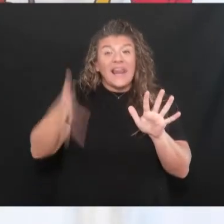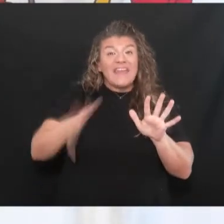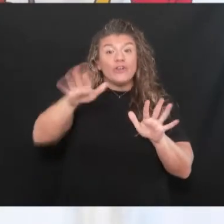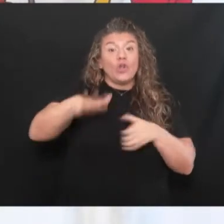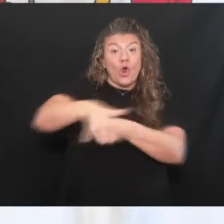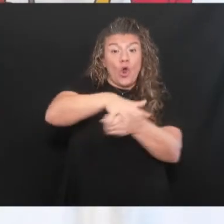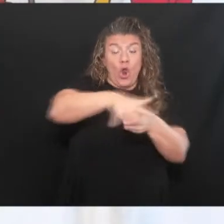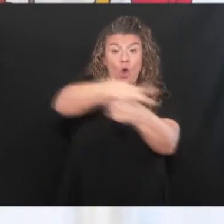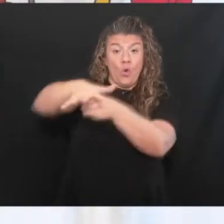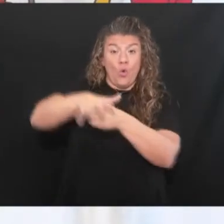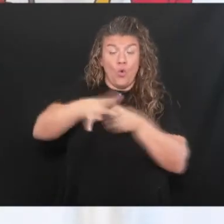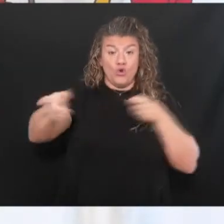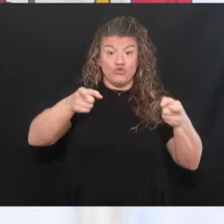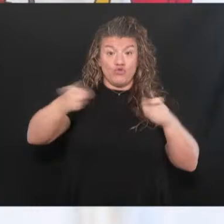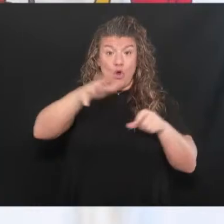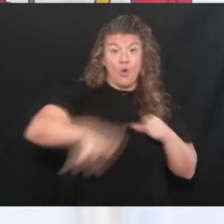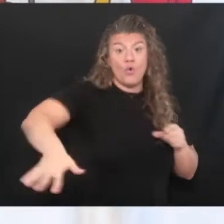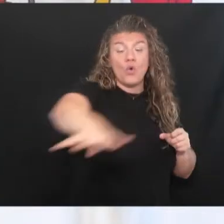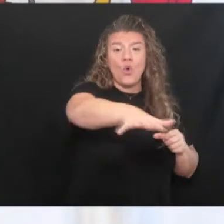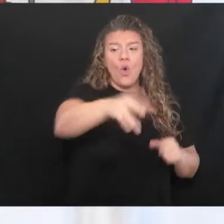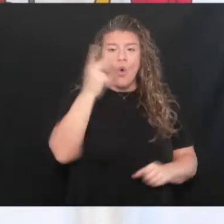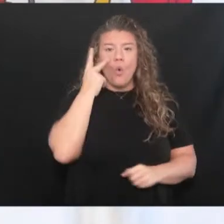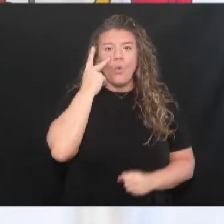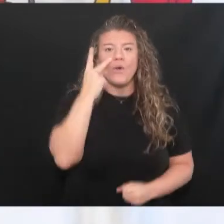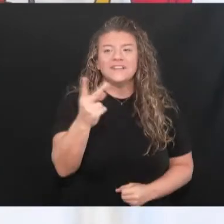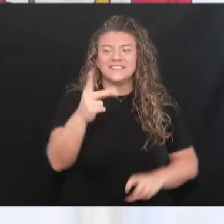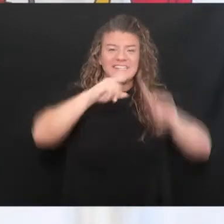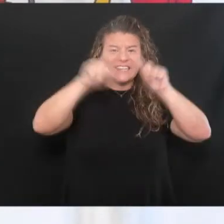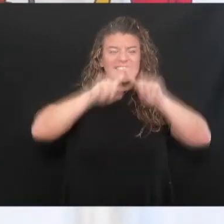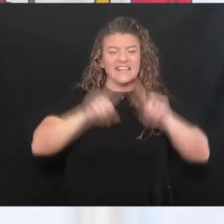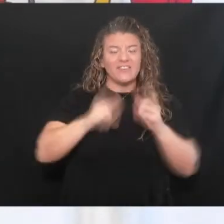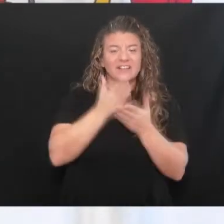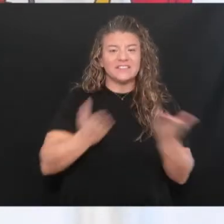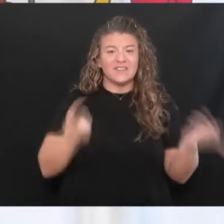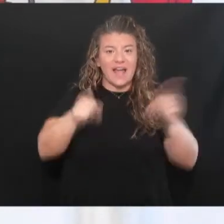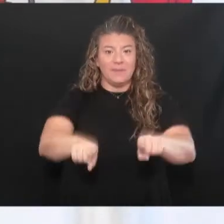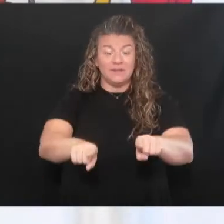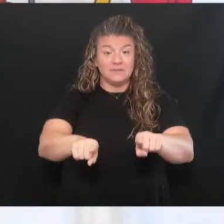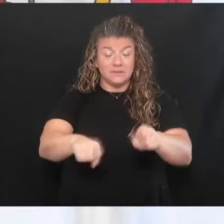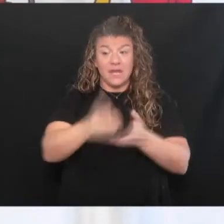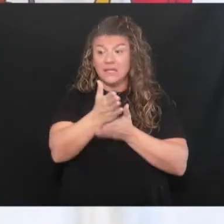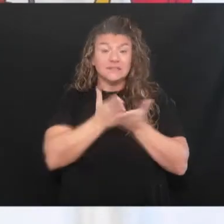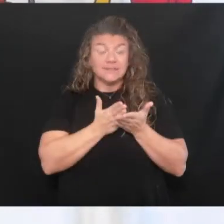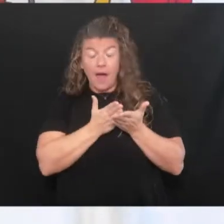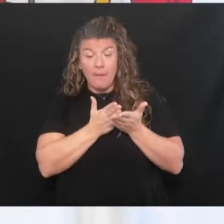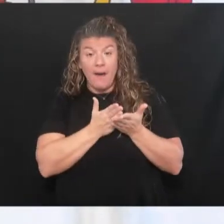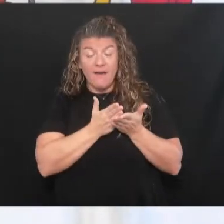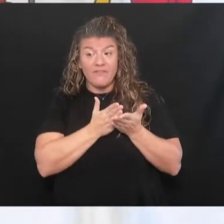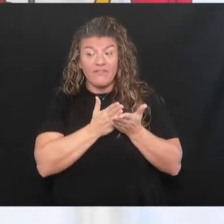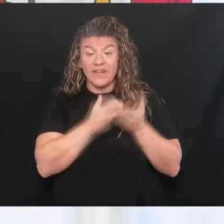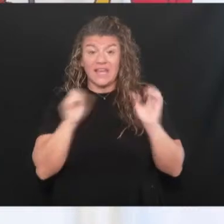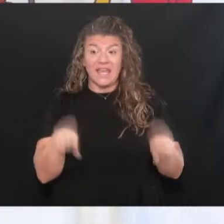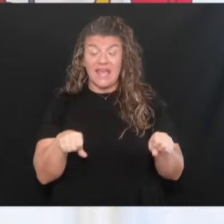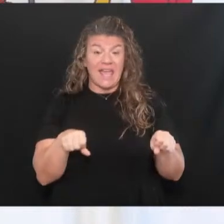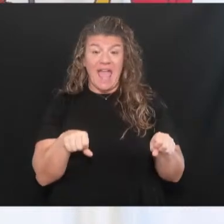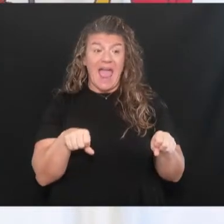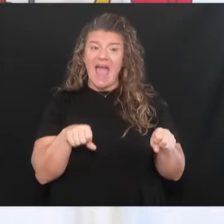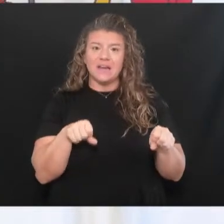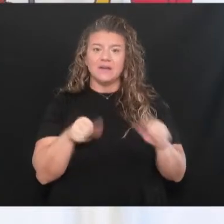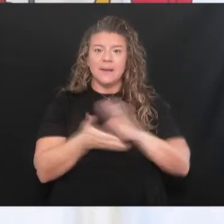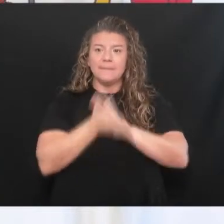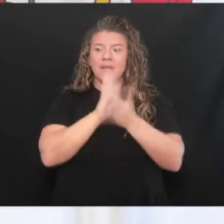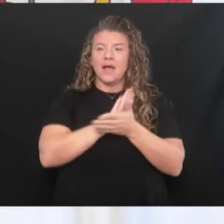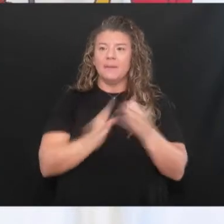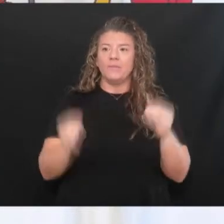control. We see all this stuff that's going on, and some of it can get right carried away and right